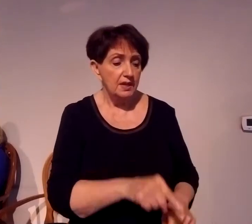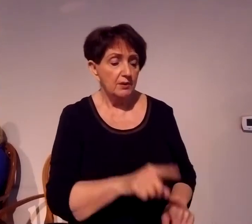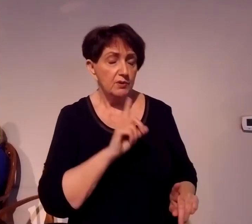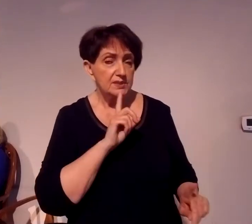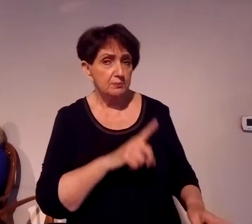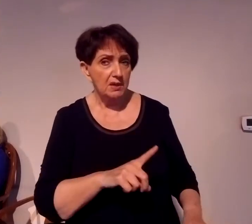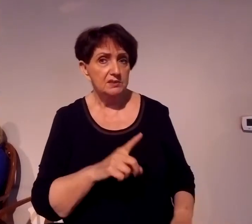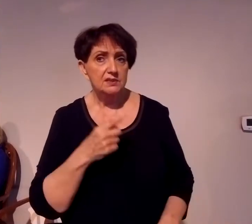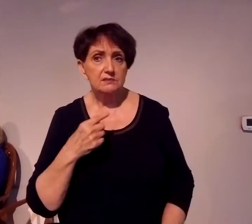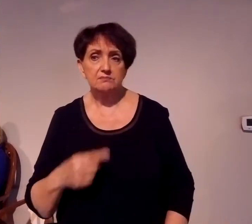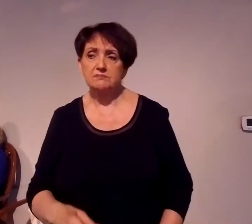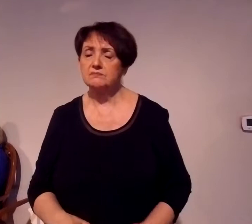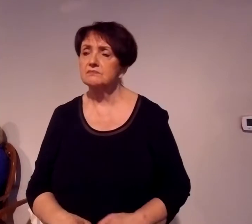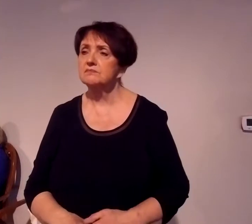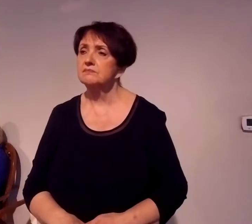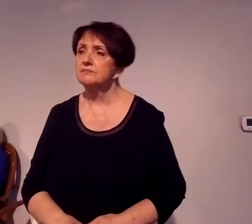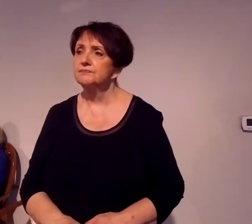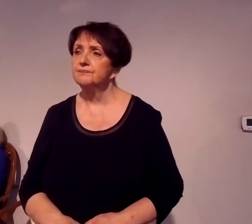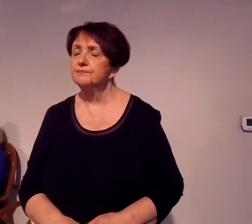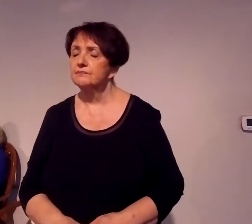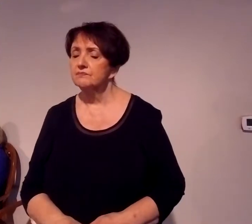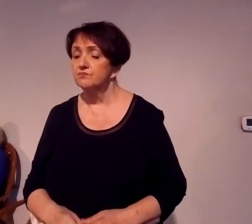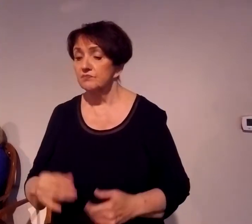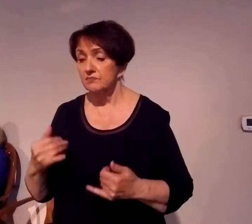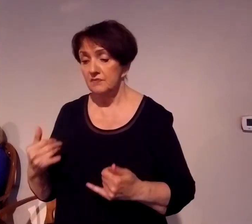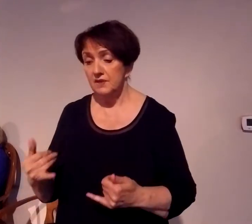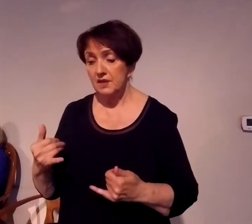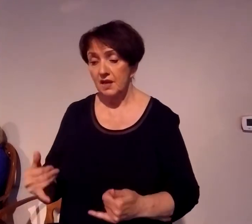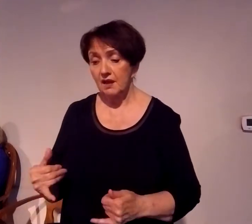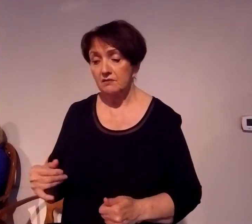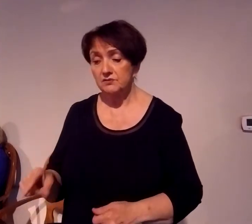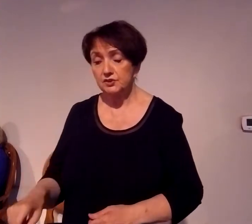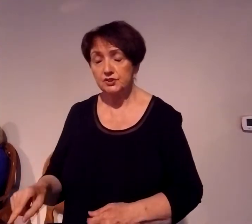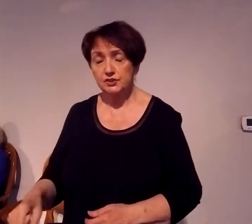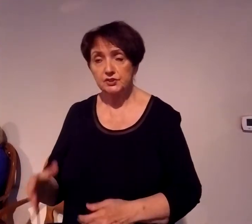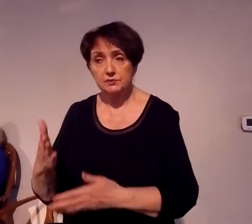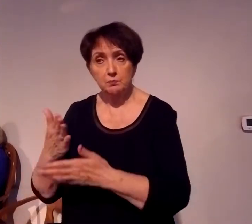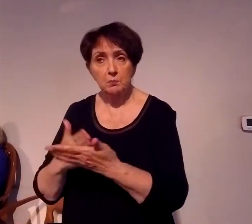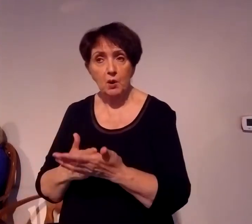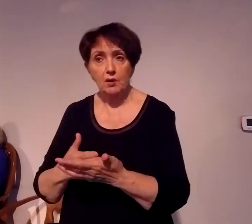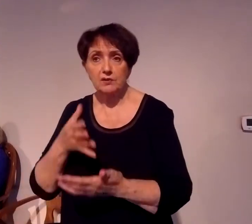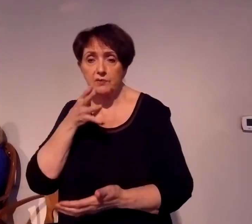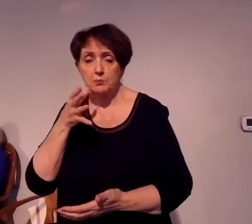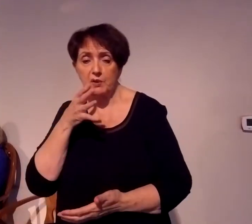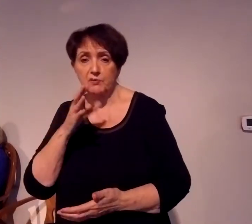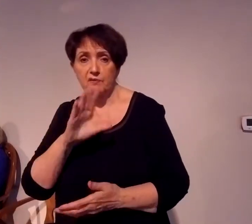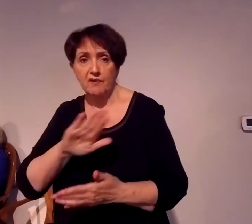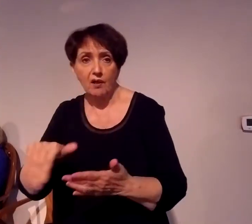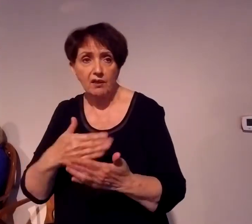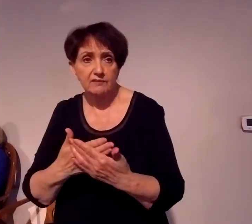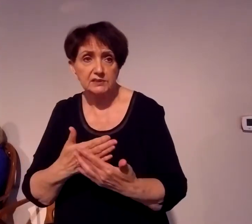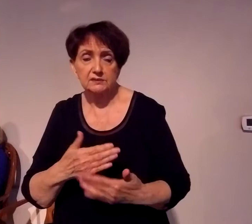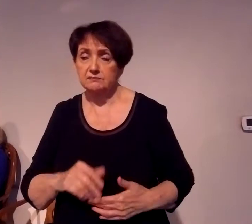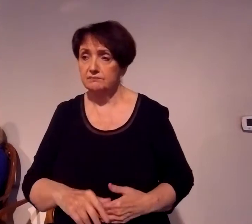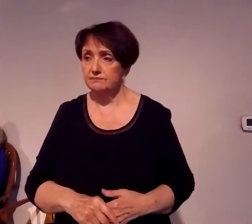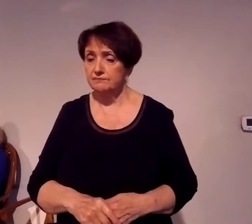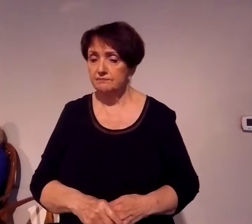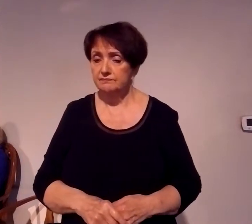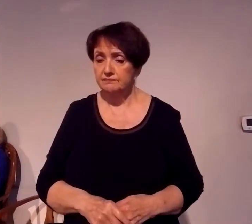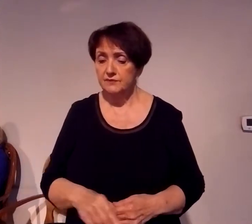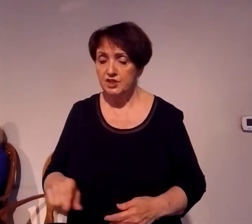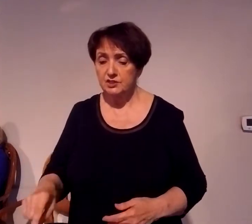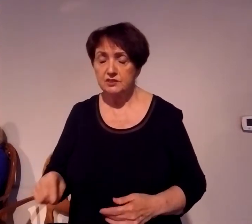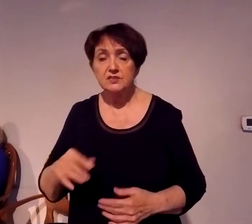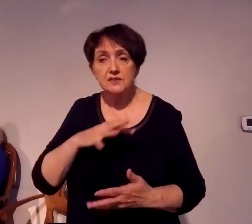saying this. Well, now she is part of the mother of us all. She is the air